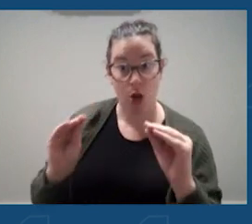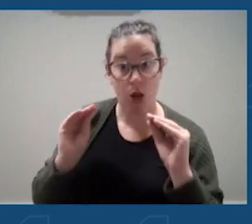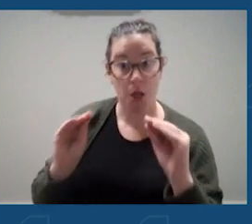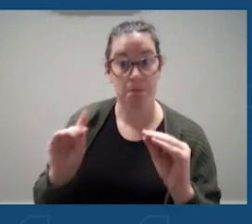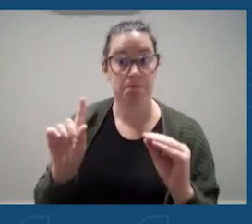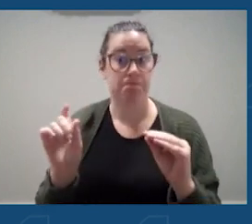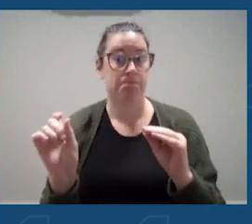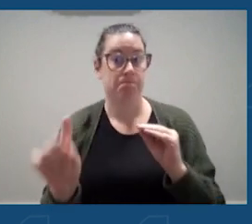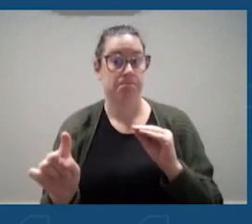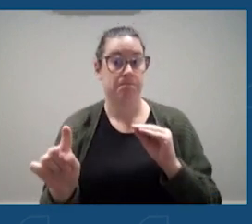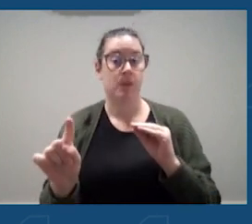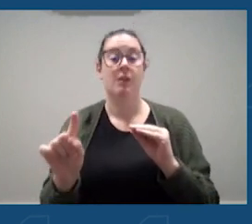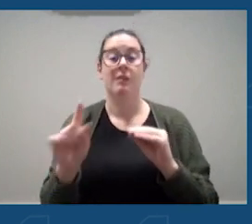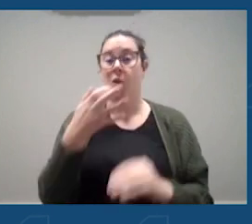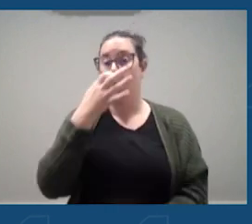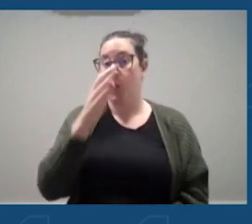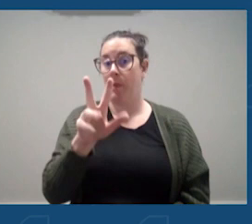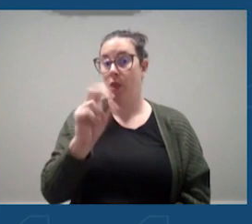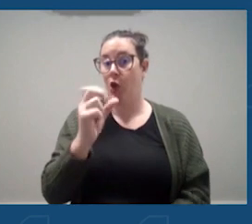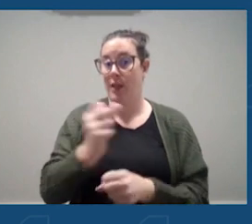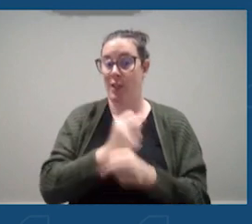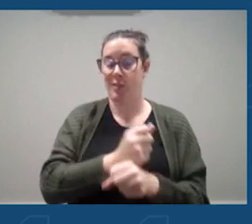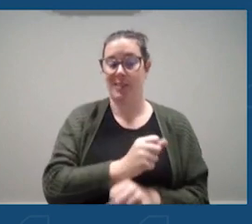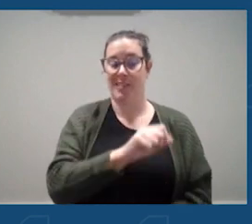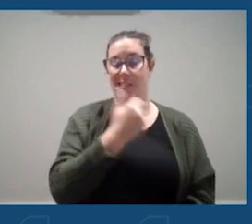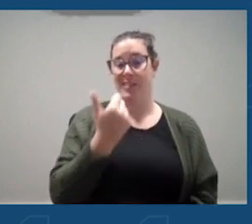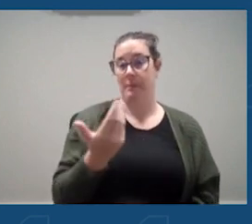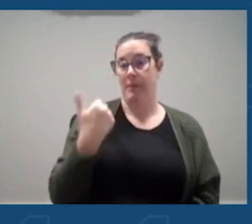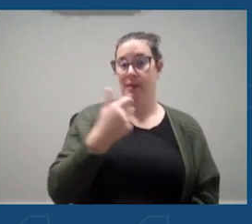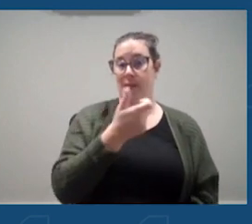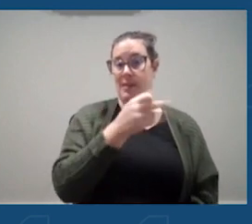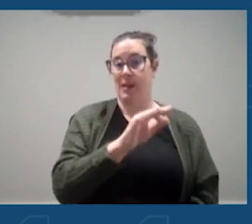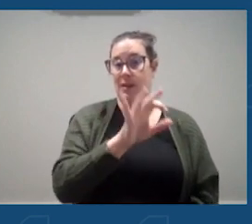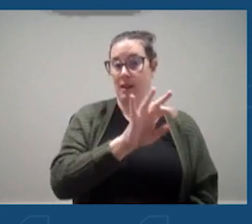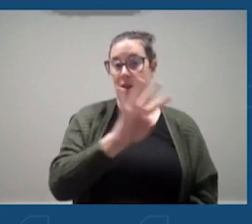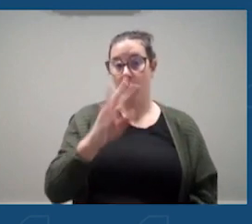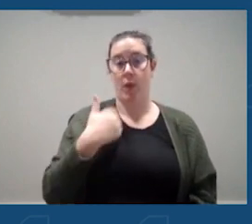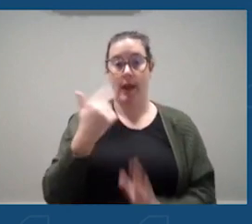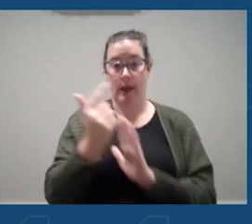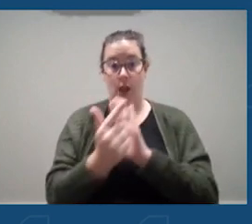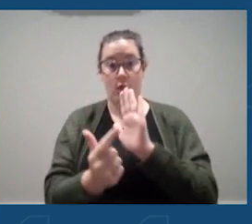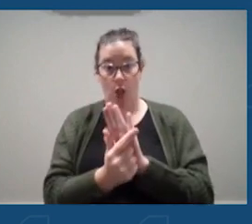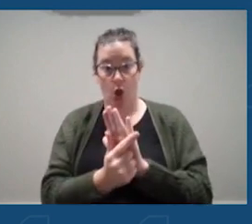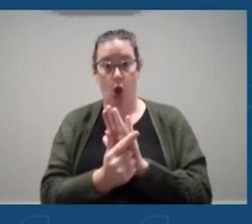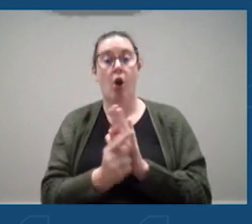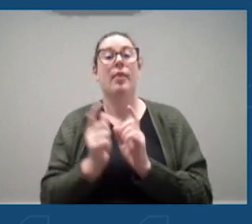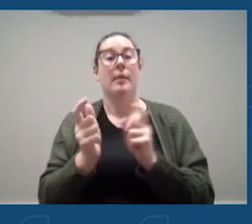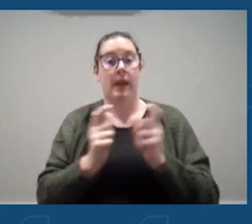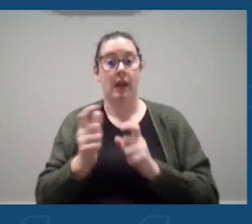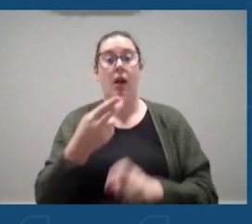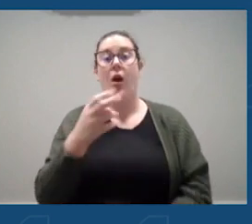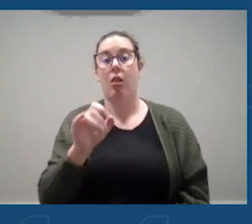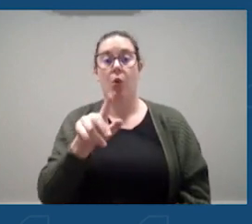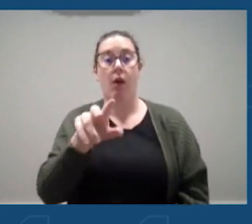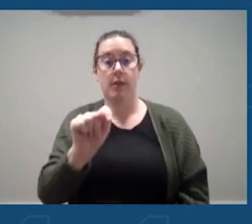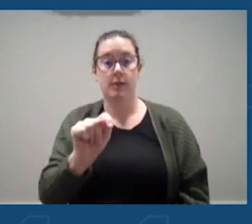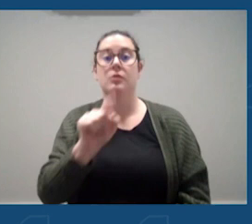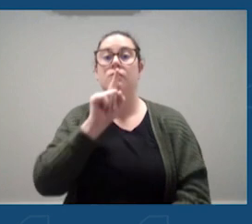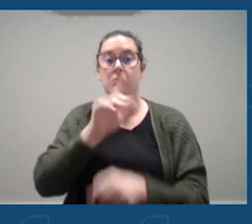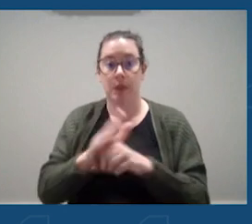almost 30 years, 1994, we've had a law that mandated the Holocaust be taught in our schools. It's